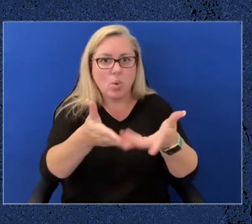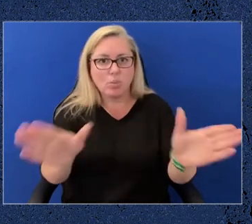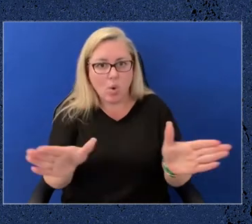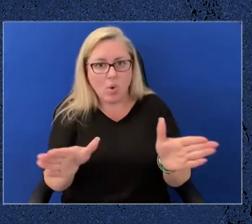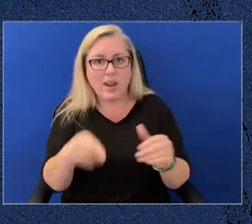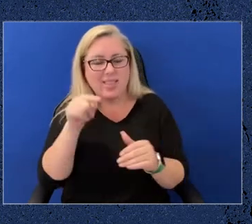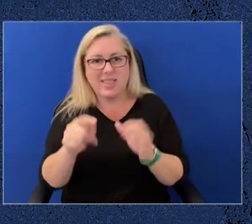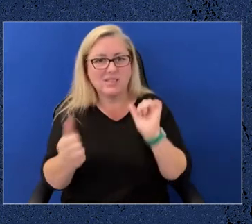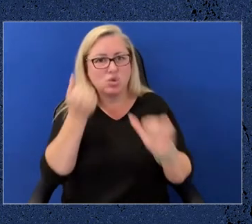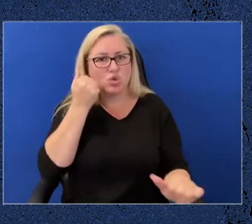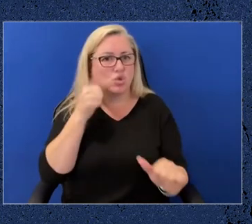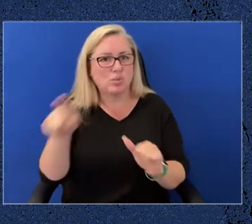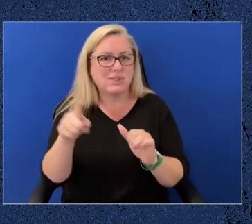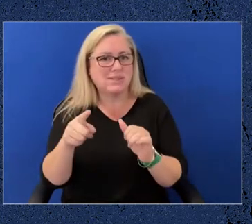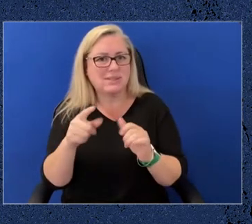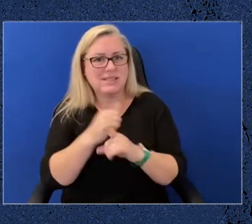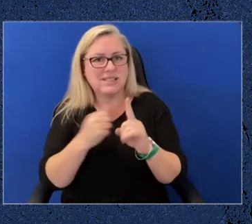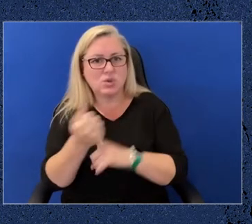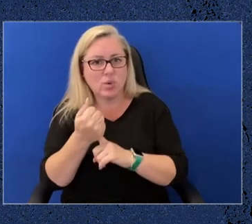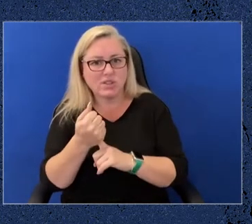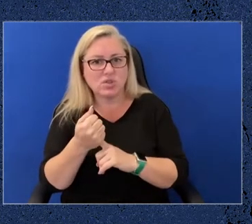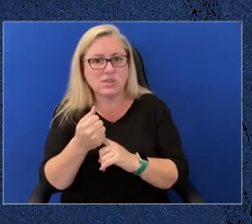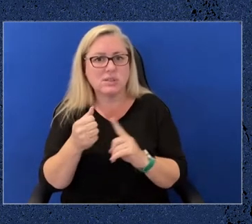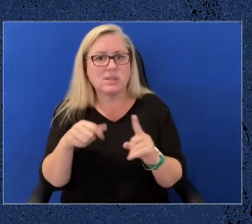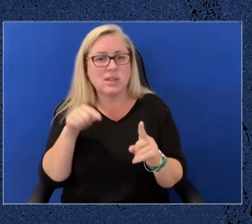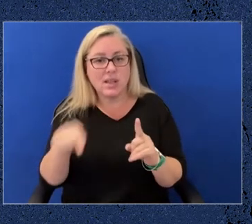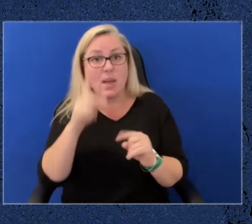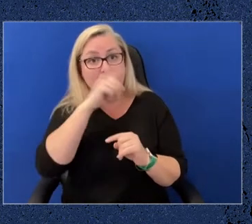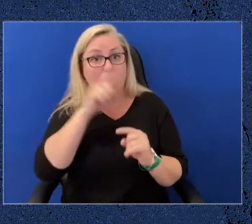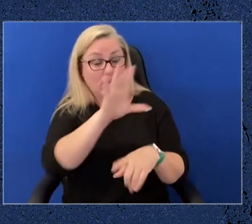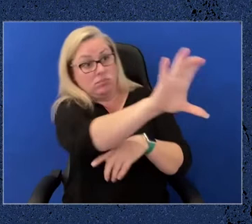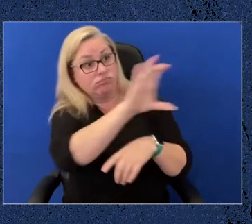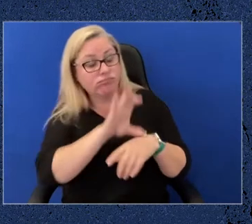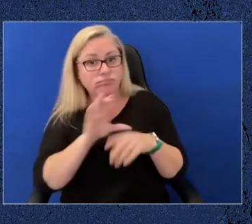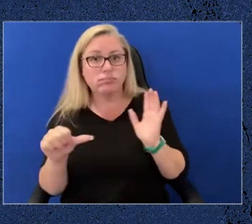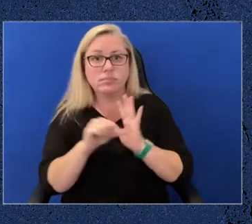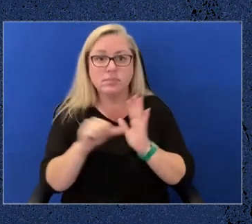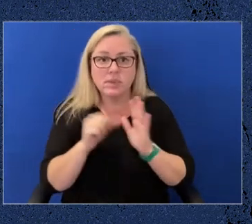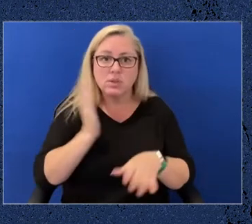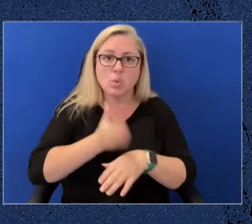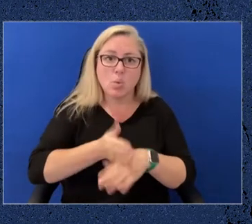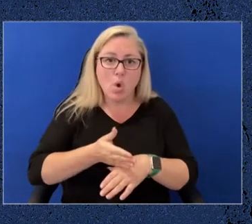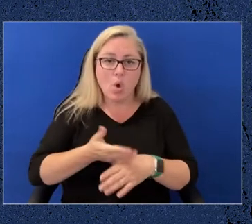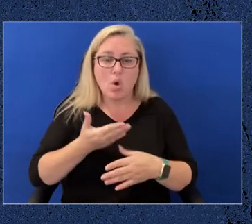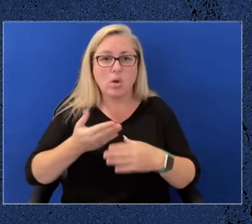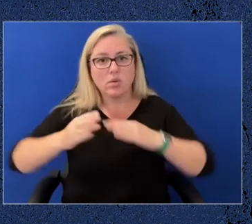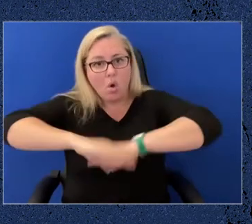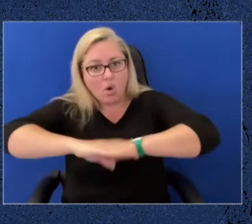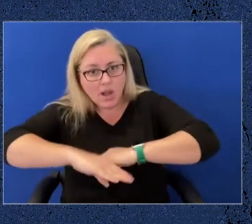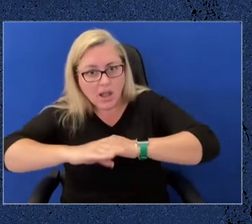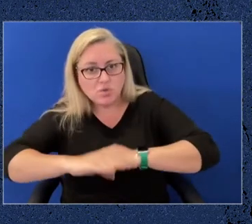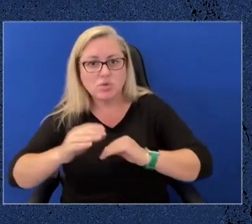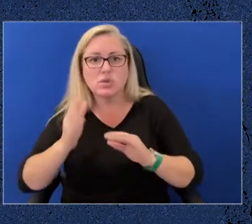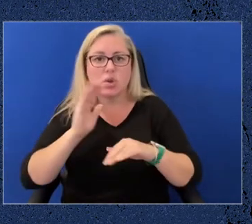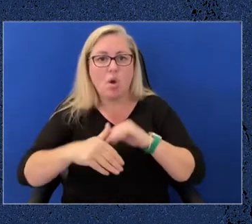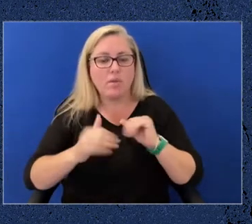ridiculous situations where, you know, people will get a grant to work on country about, you know, either Aboriginal ideas or